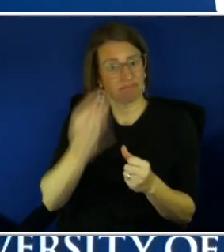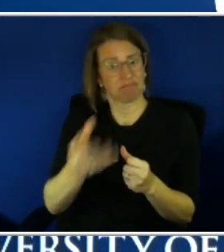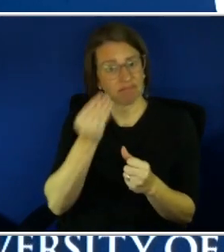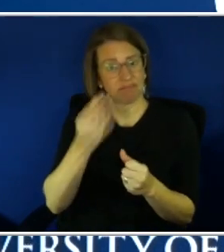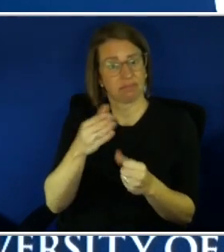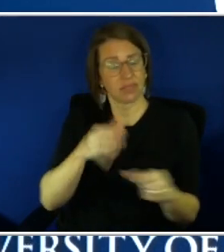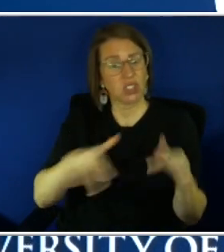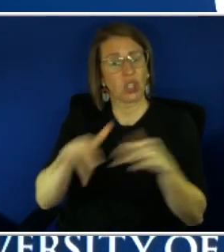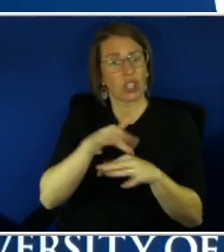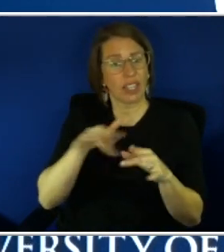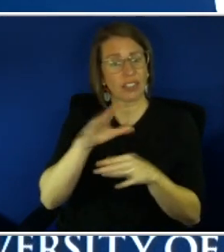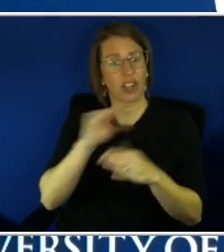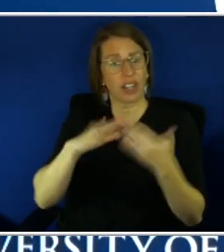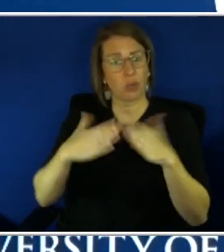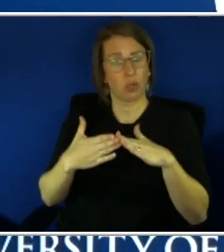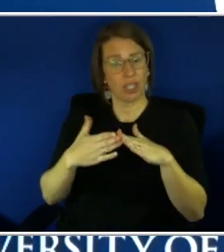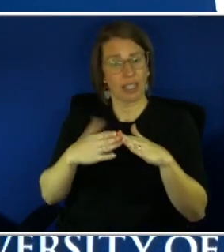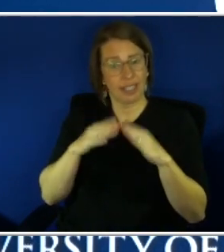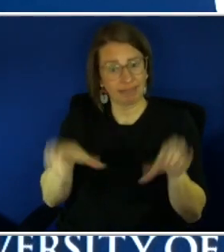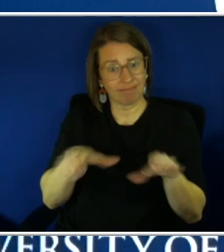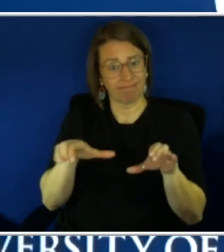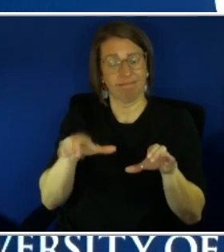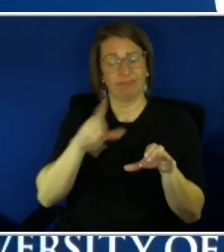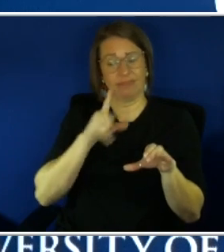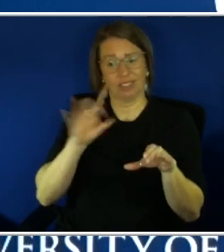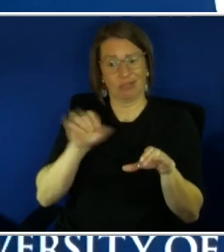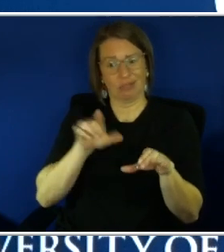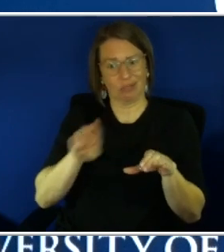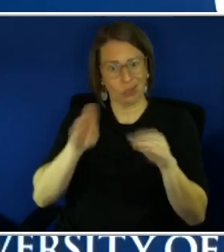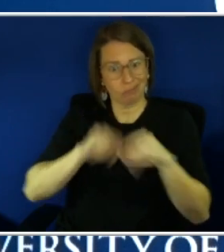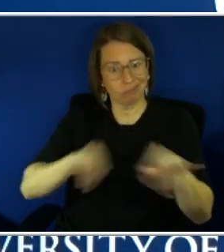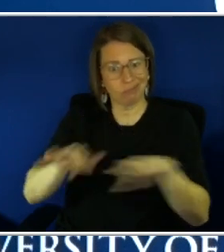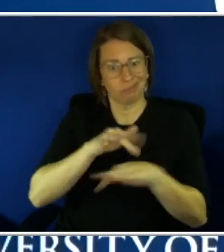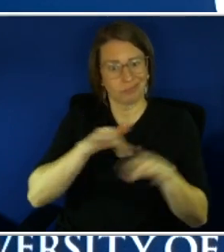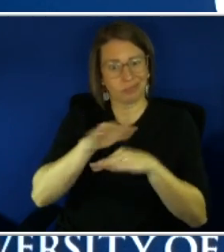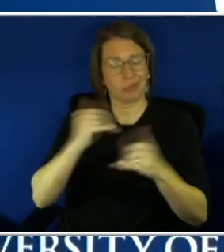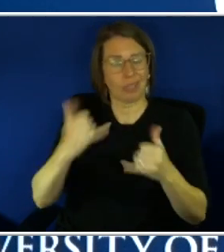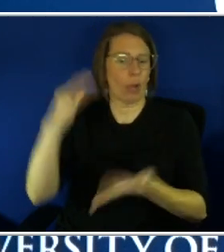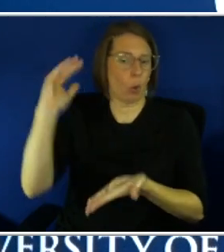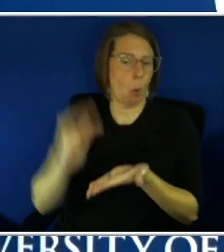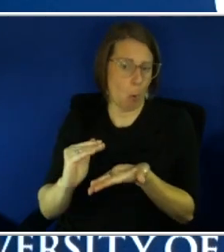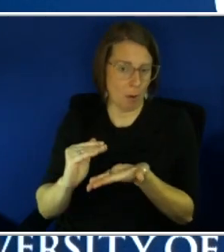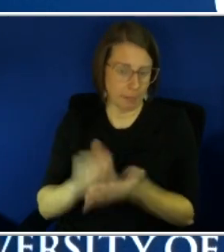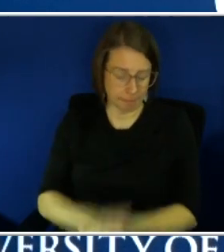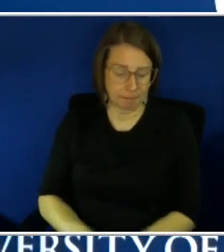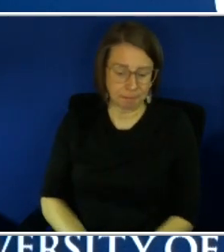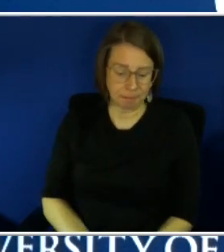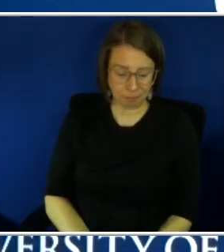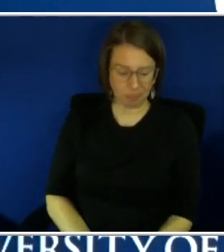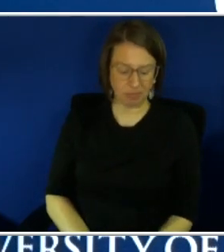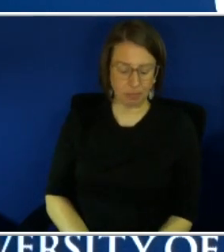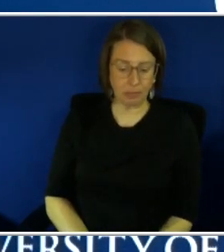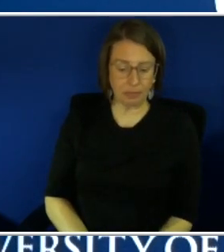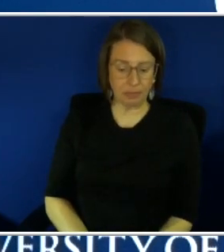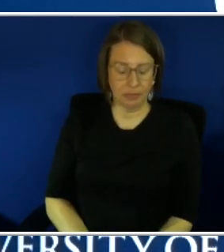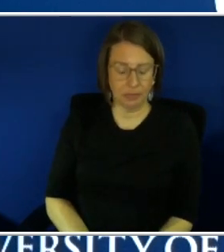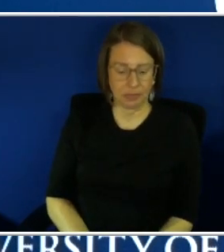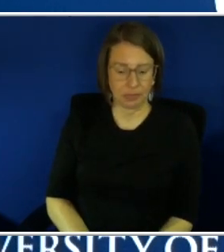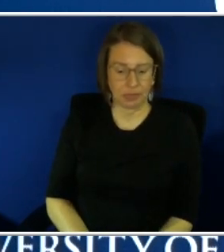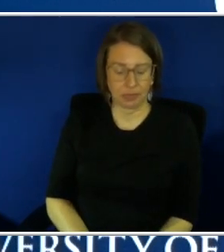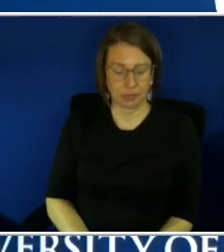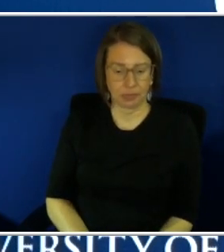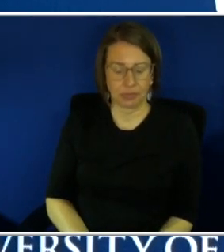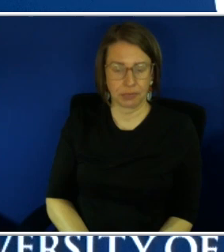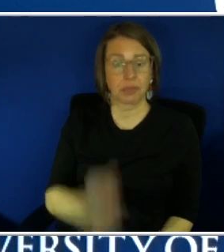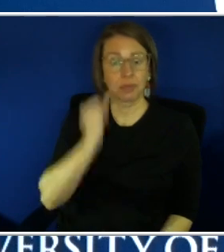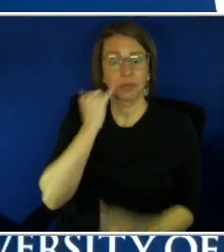and community activity of influenza, but right now it remains very low. Certainly if you are at a pharmacy or